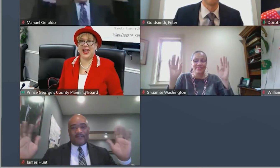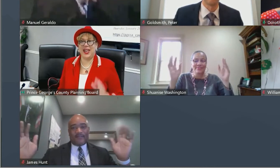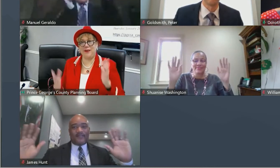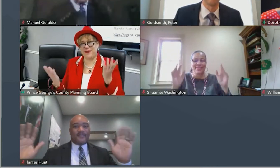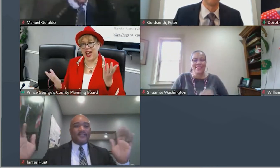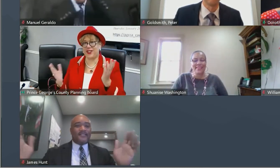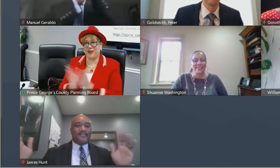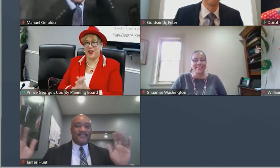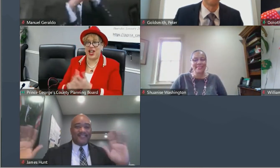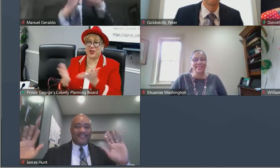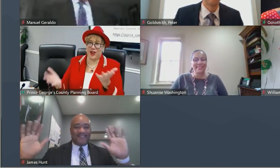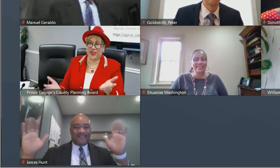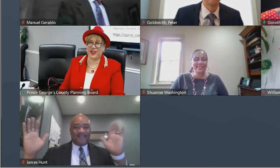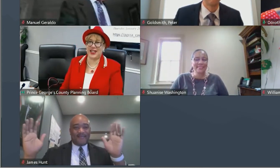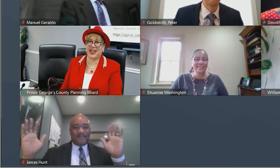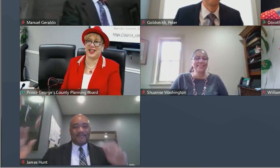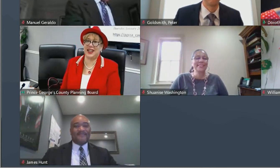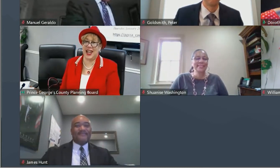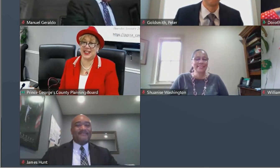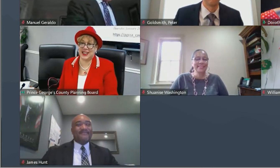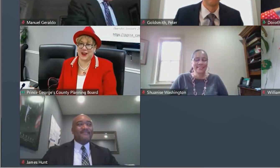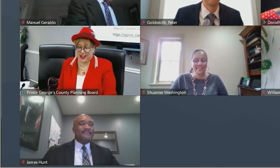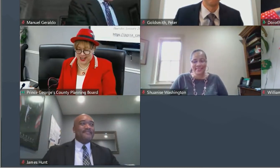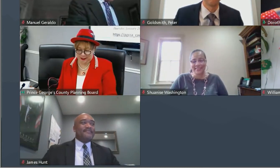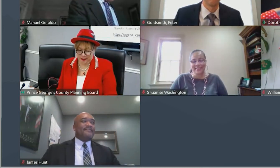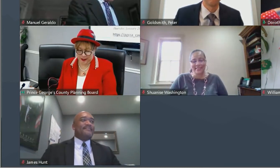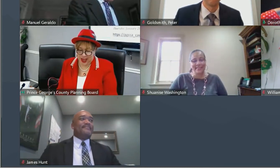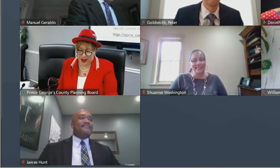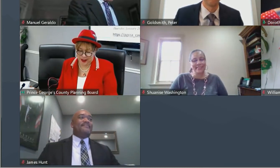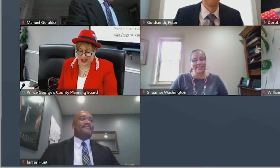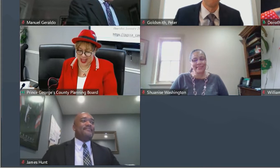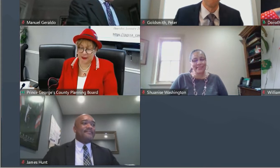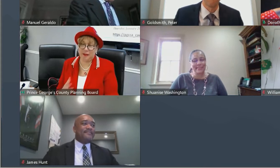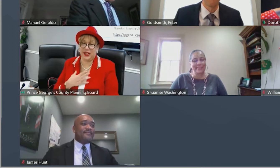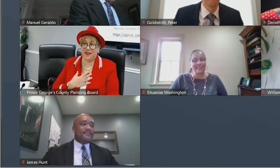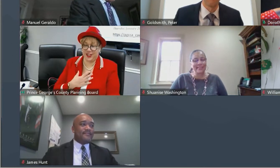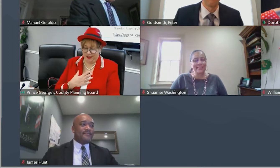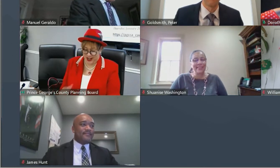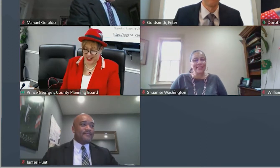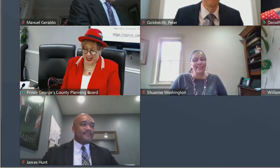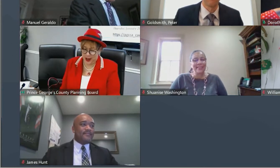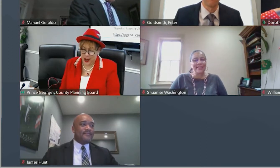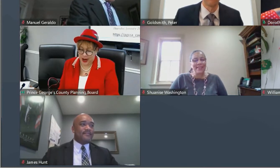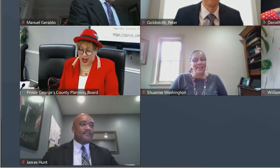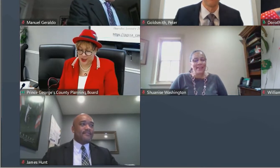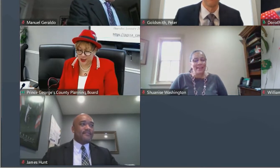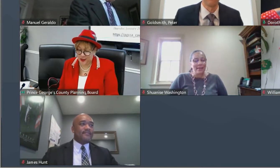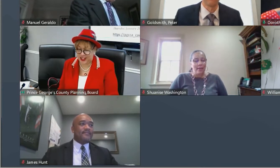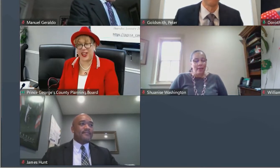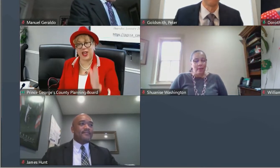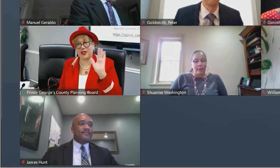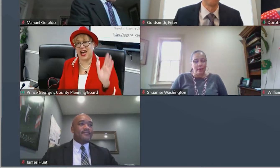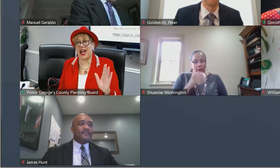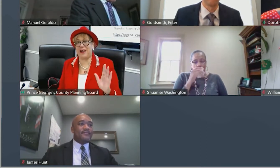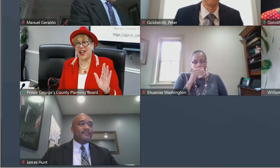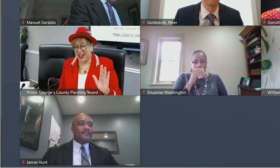2021. It was founded, of course, January 13, 1913, and that's my beloved sorority. But I do want to,